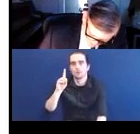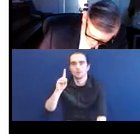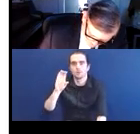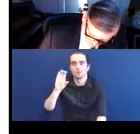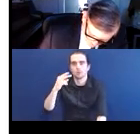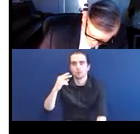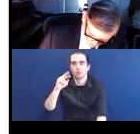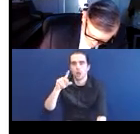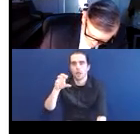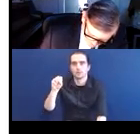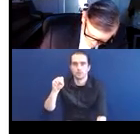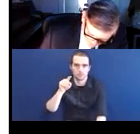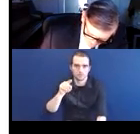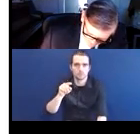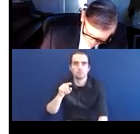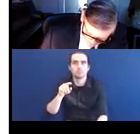to disabled people.